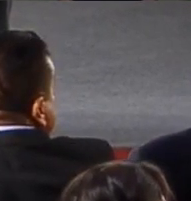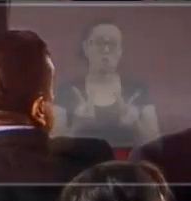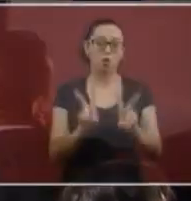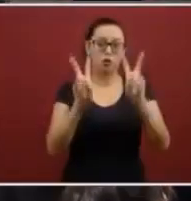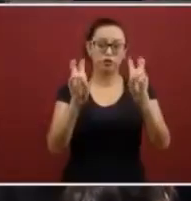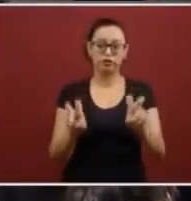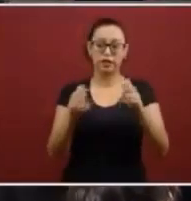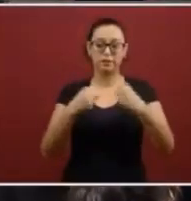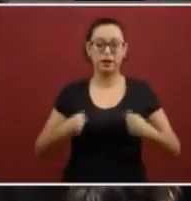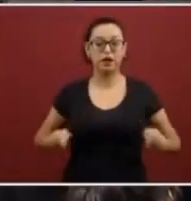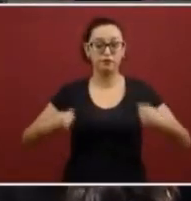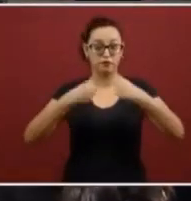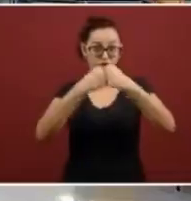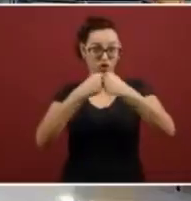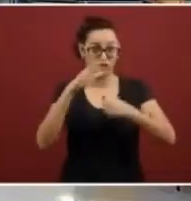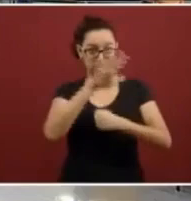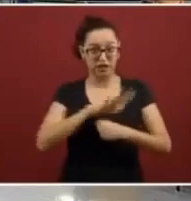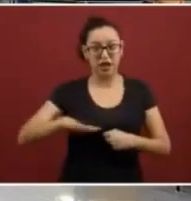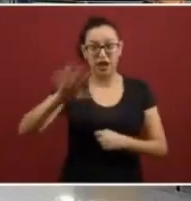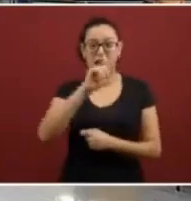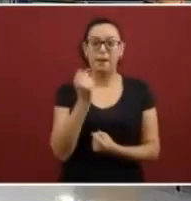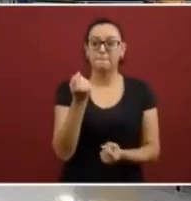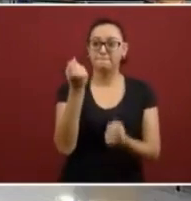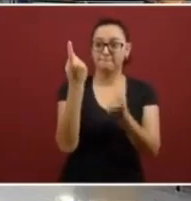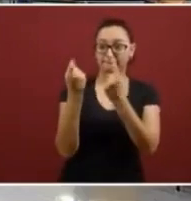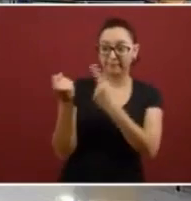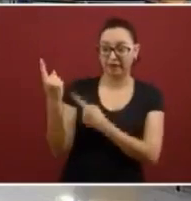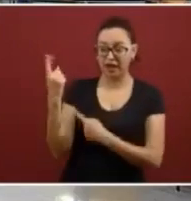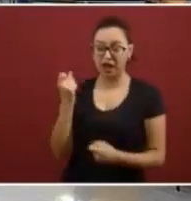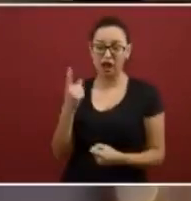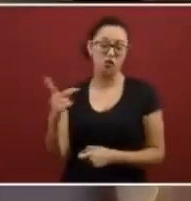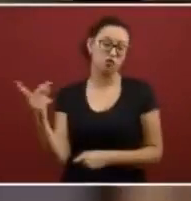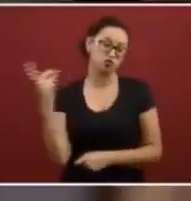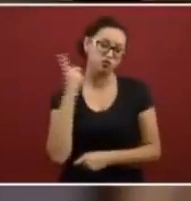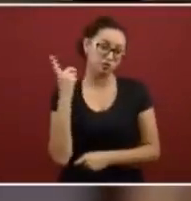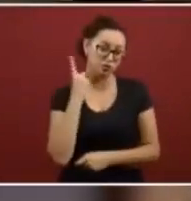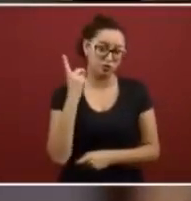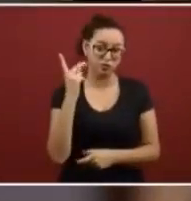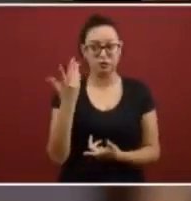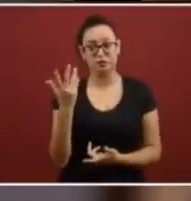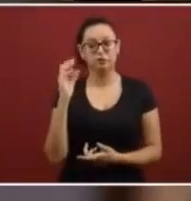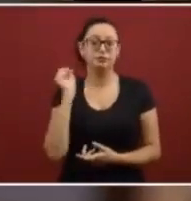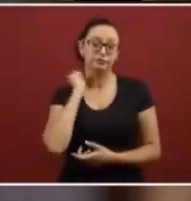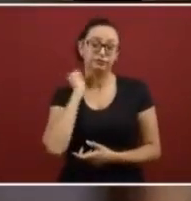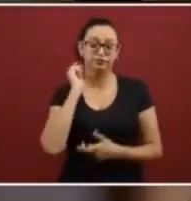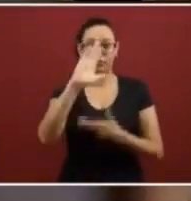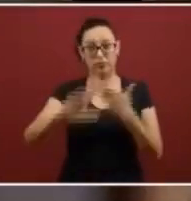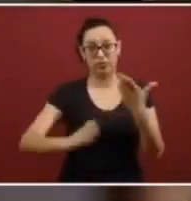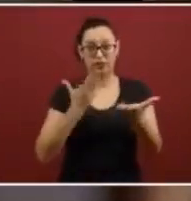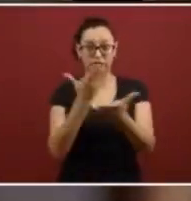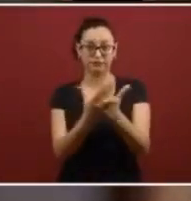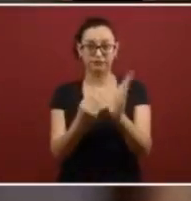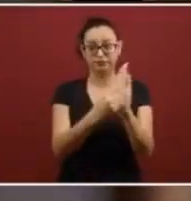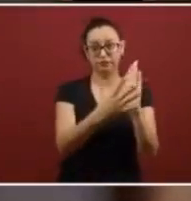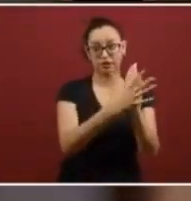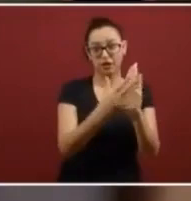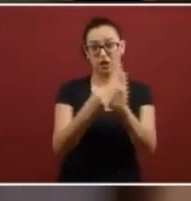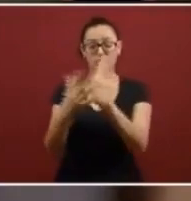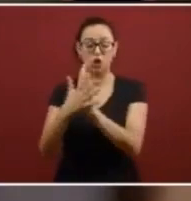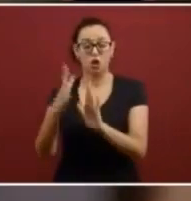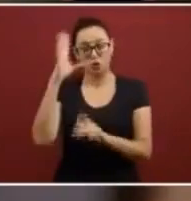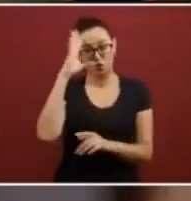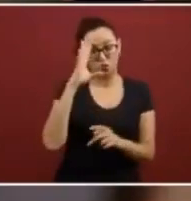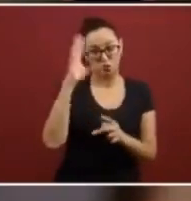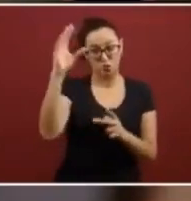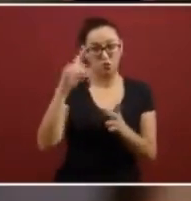the hay parties legisladores are federales representando a Coahuila que trying to decían get que le iban a votes. plantear el hecho de que incluyera 3 municipios: Morelos, Allende y Villa Unión